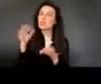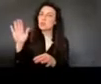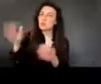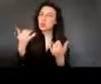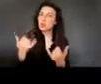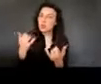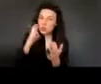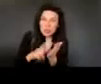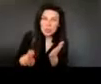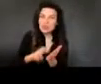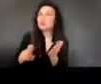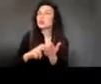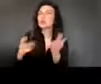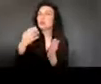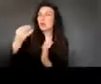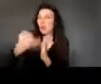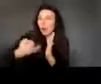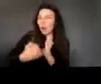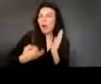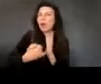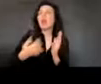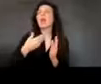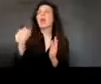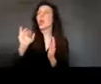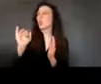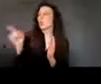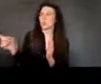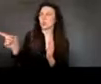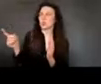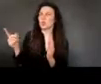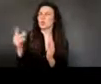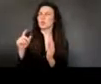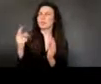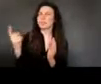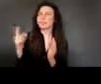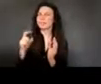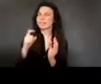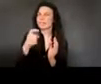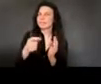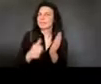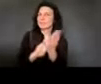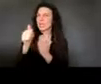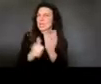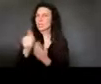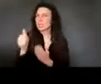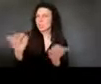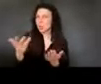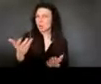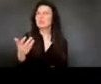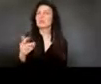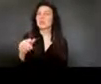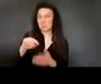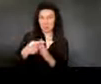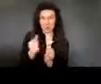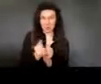or artistic practice, as well as just a very brief synopsis of your contribution to the panel. So Montana, can we start with